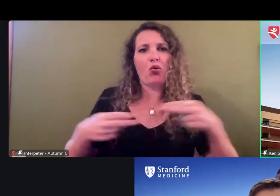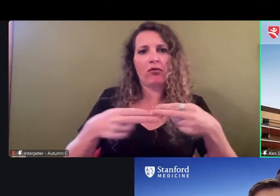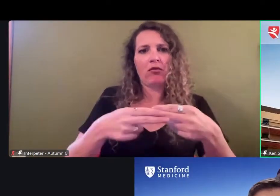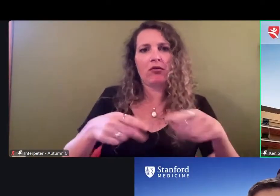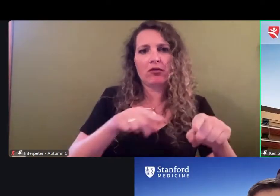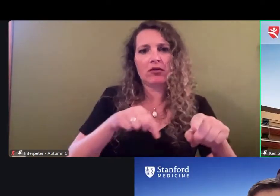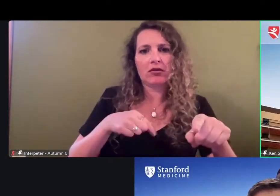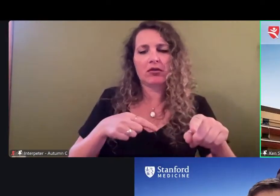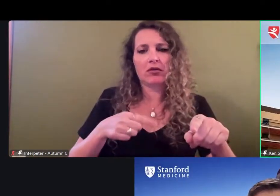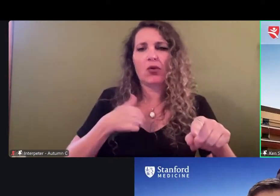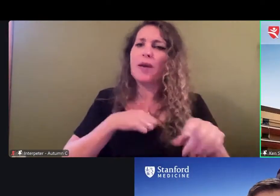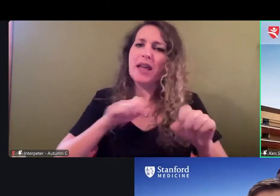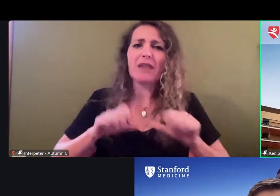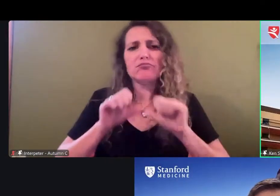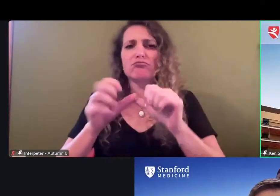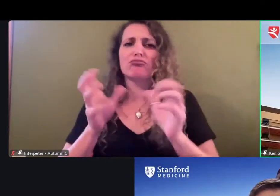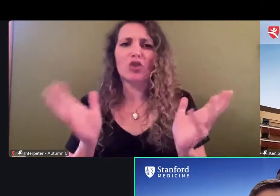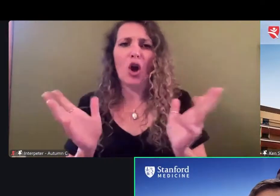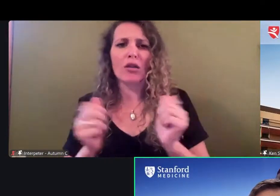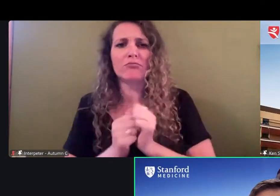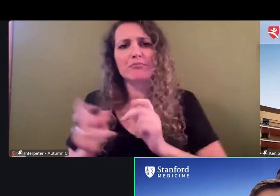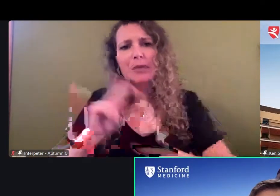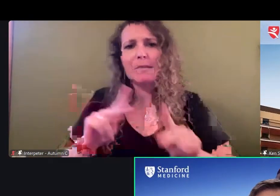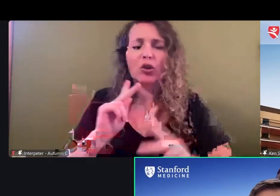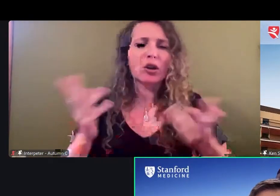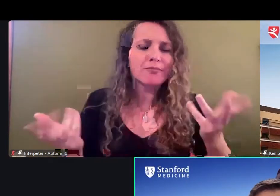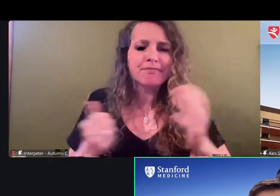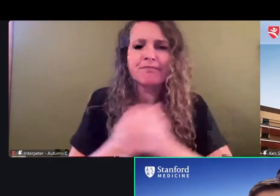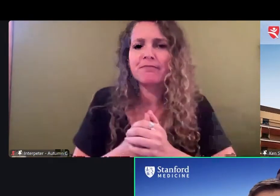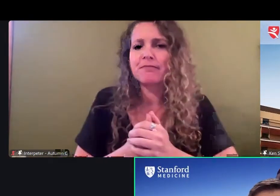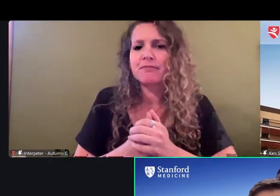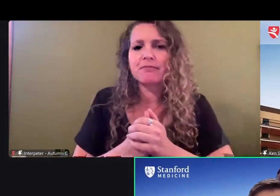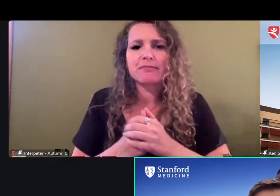Okay. We can keep talking. People are, I'm sure,